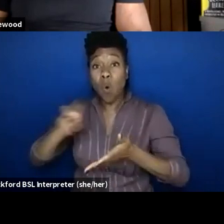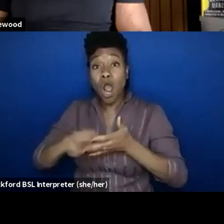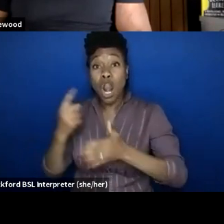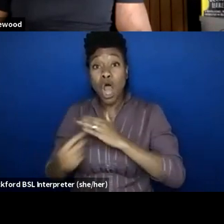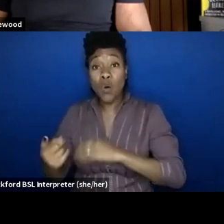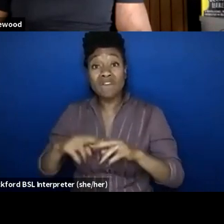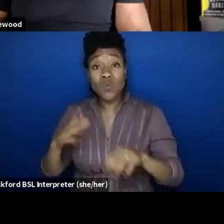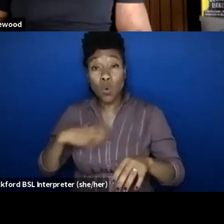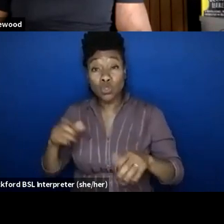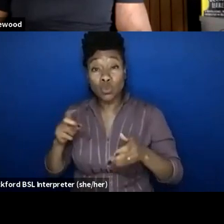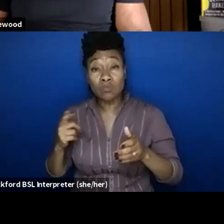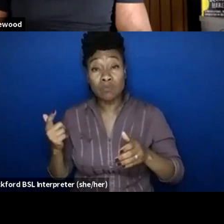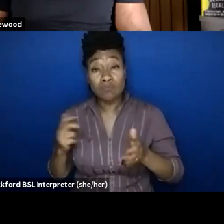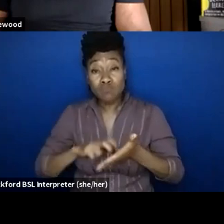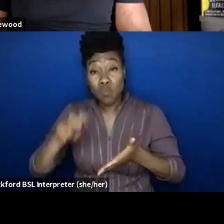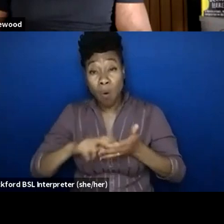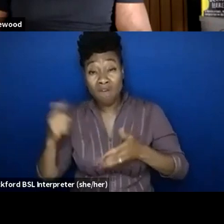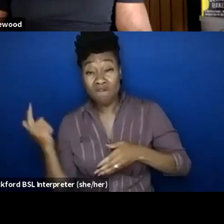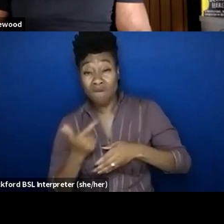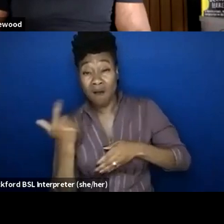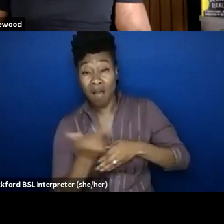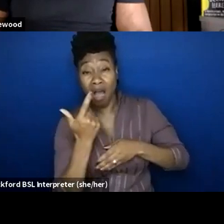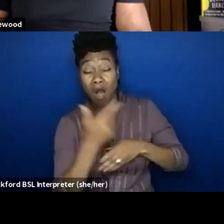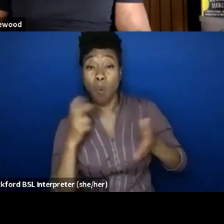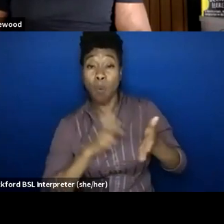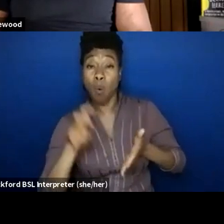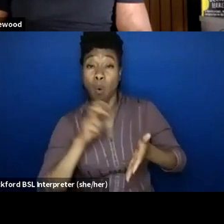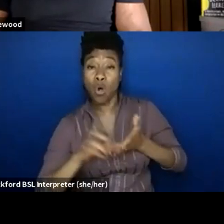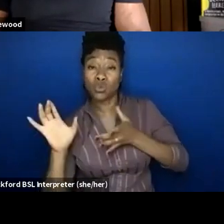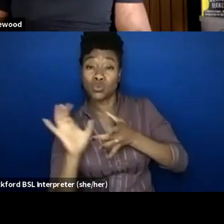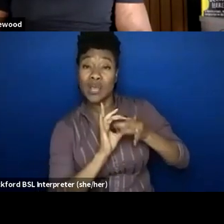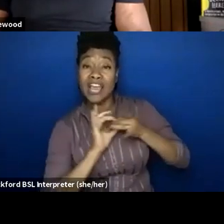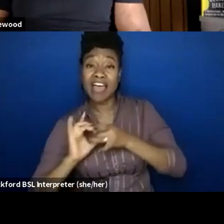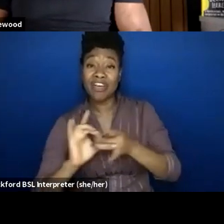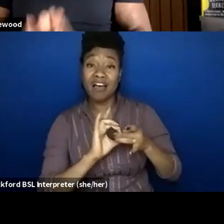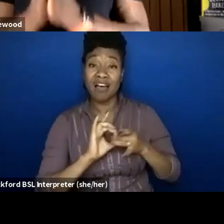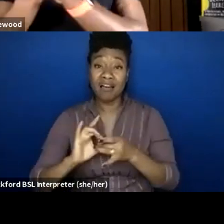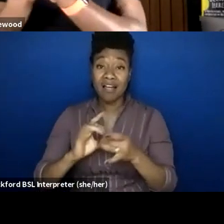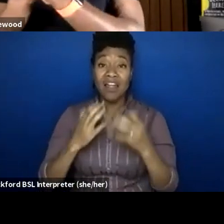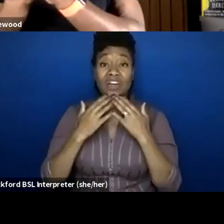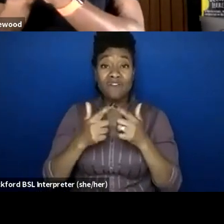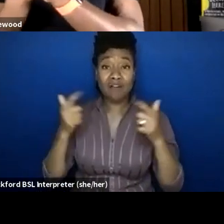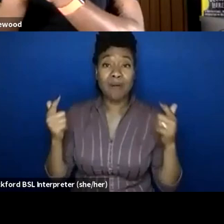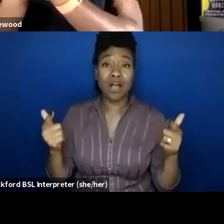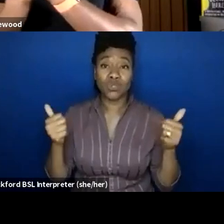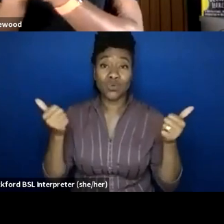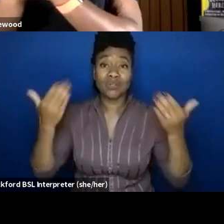if you want to go far, walk together. Thank you very much. And good night. Good night. Thank you.